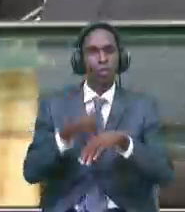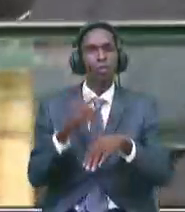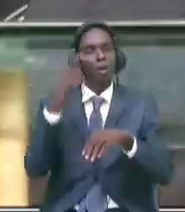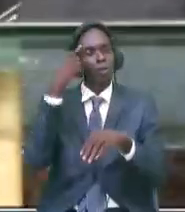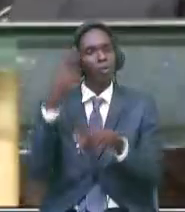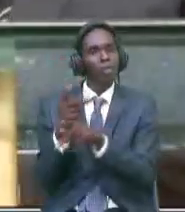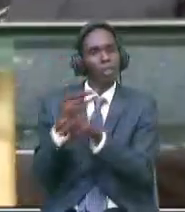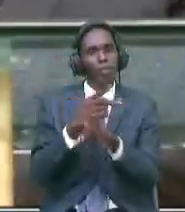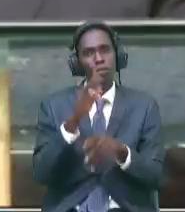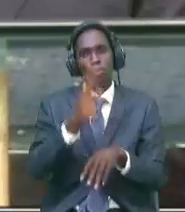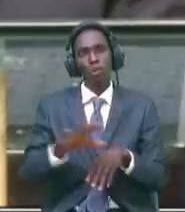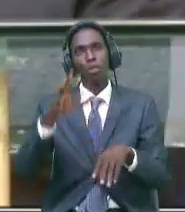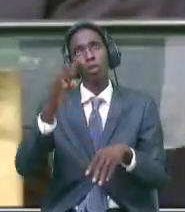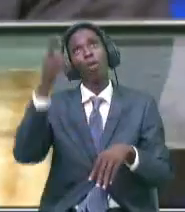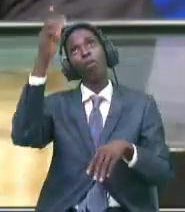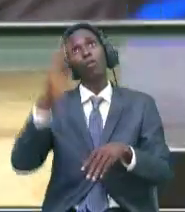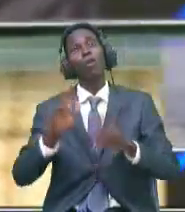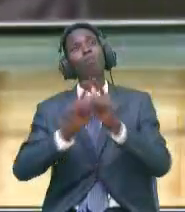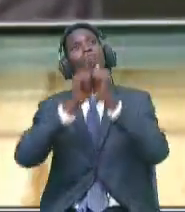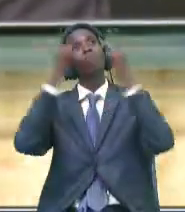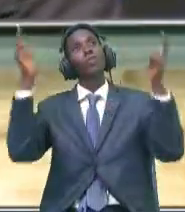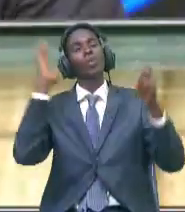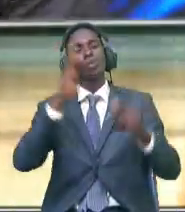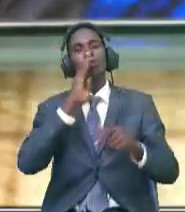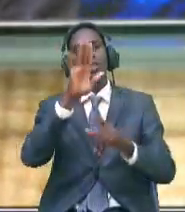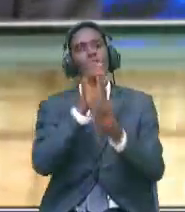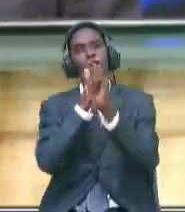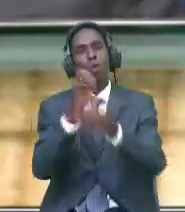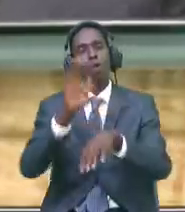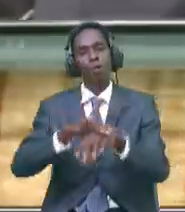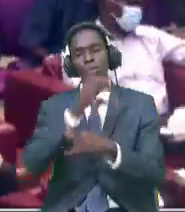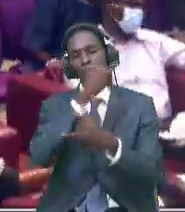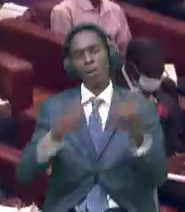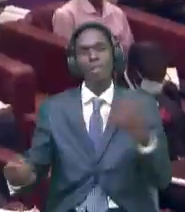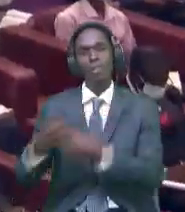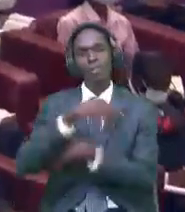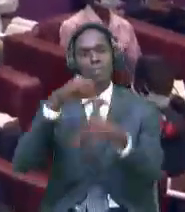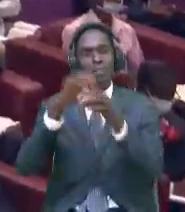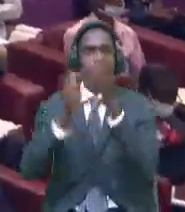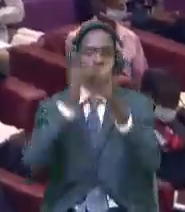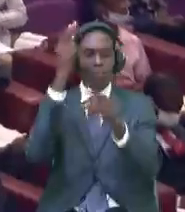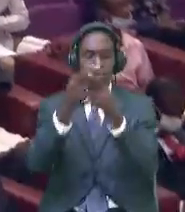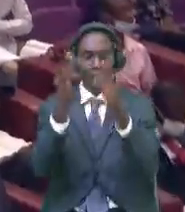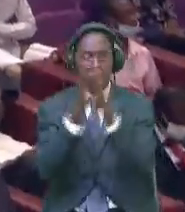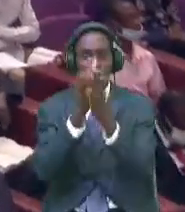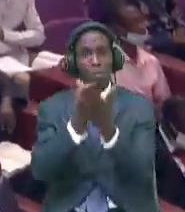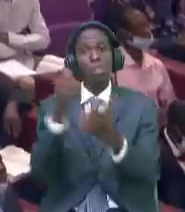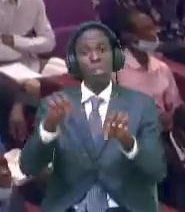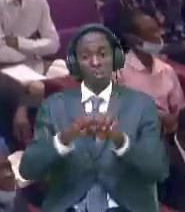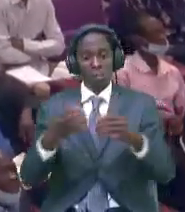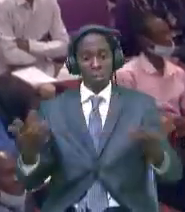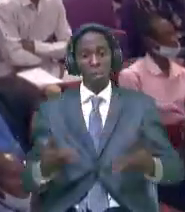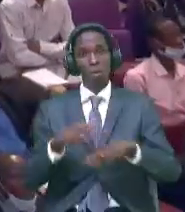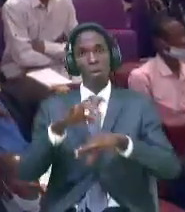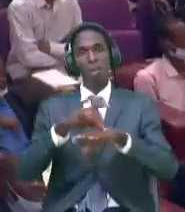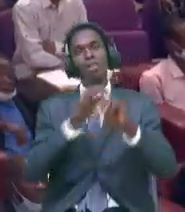it from your heart. Great will be your reward on the final day in Jesus' name. Even here on earth, the